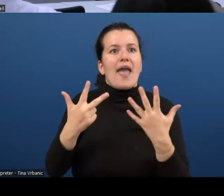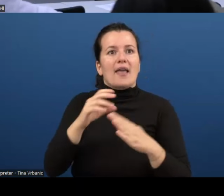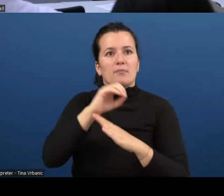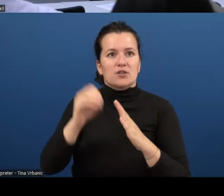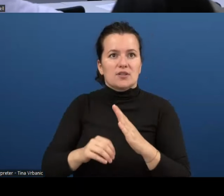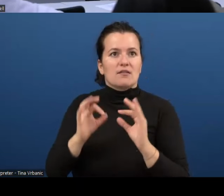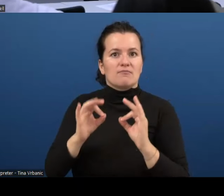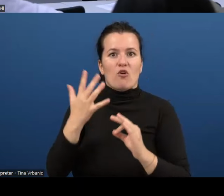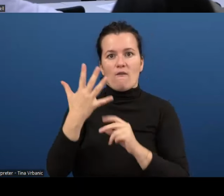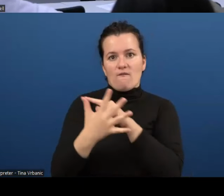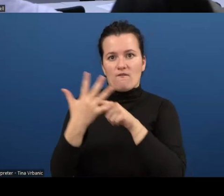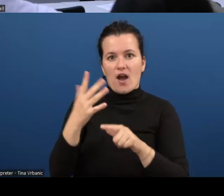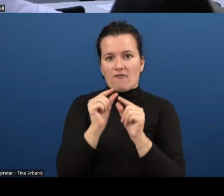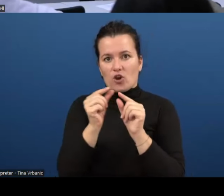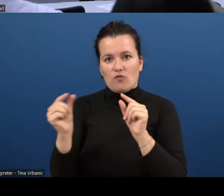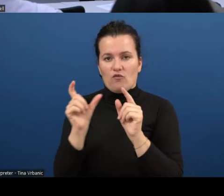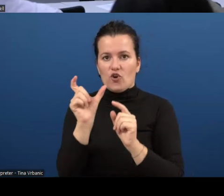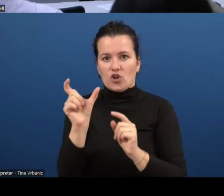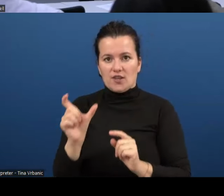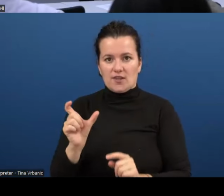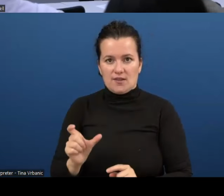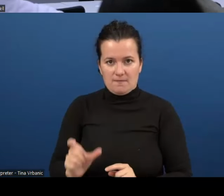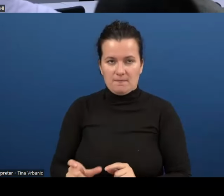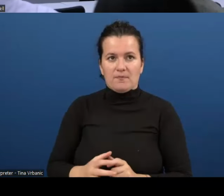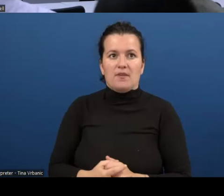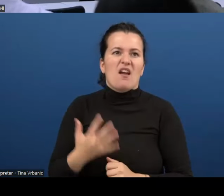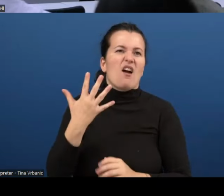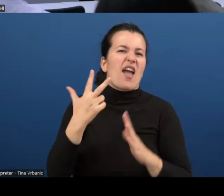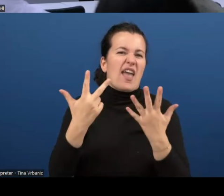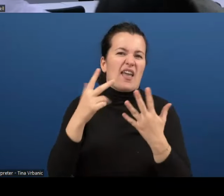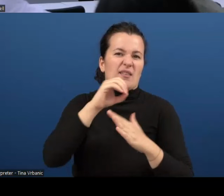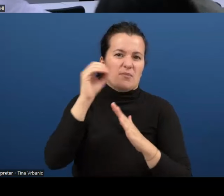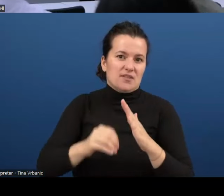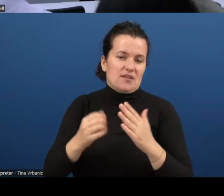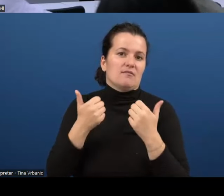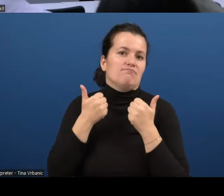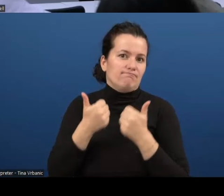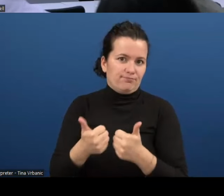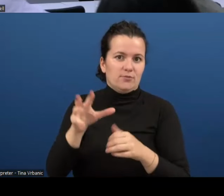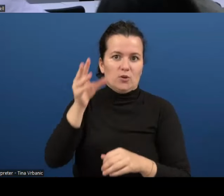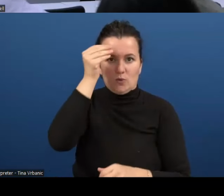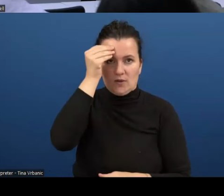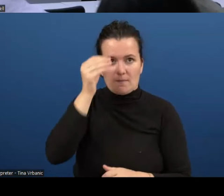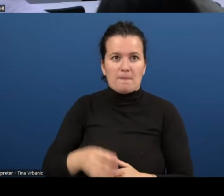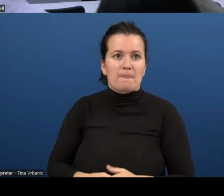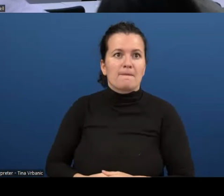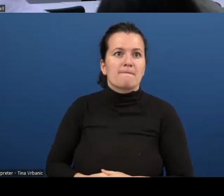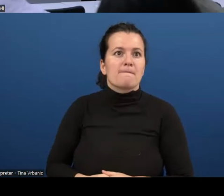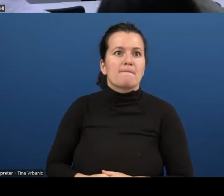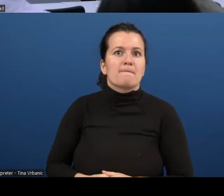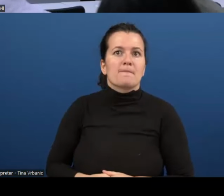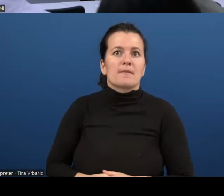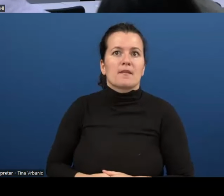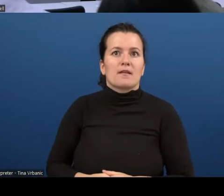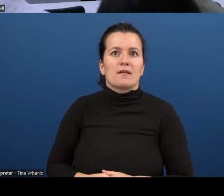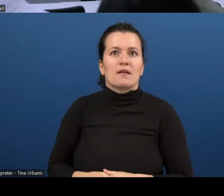and we are currently running a more extensive experiment with repeated meetings 1